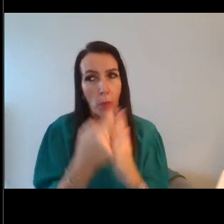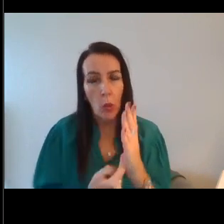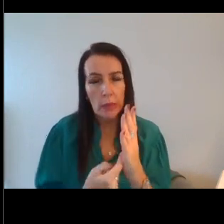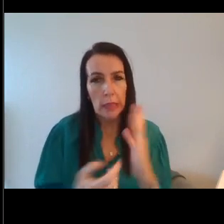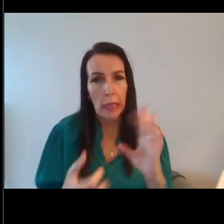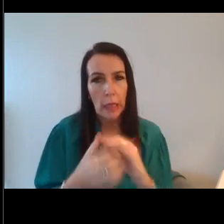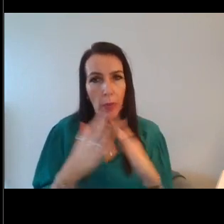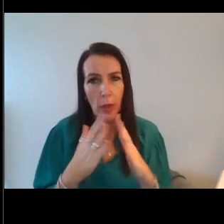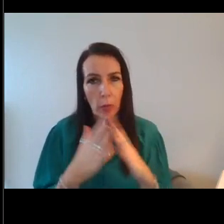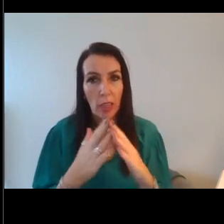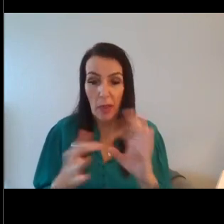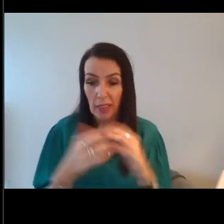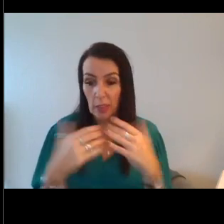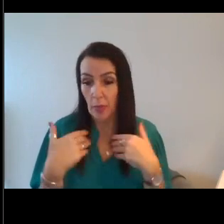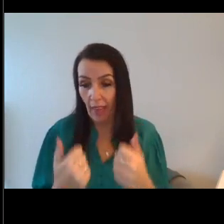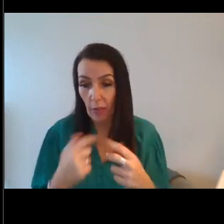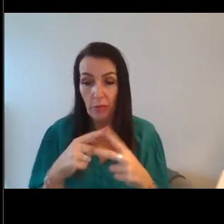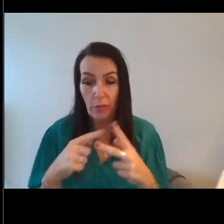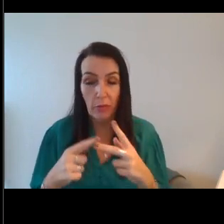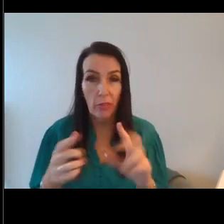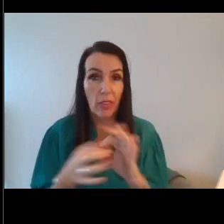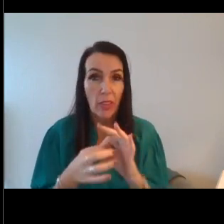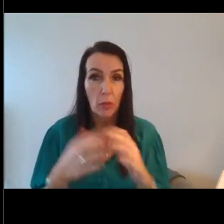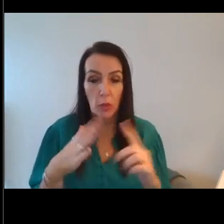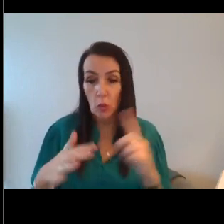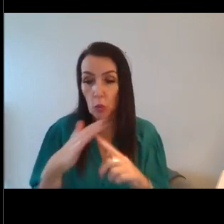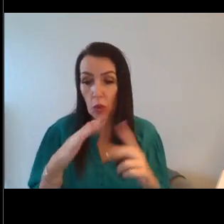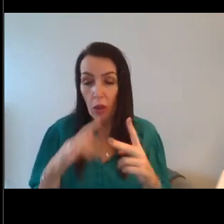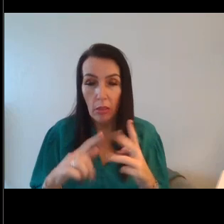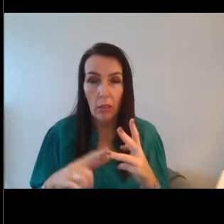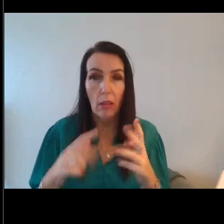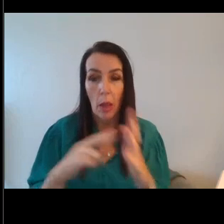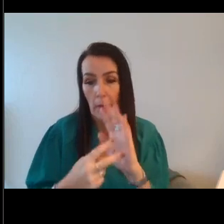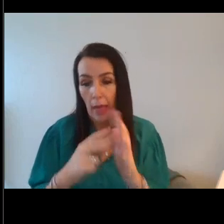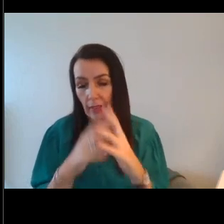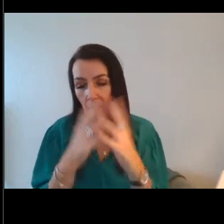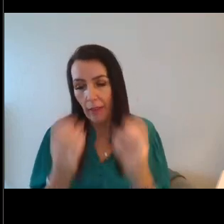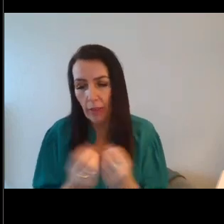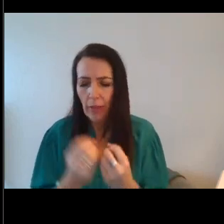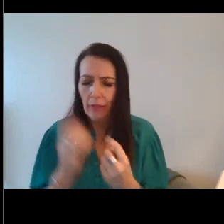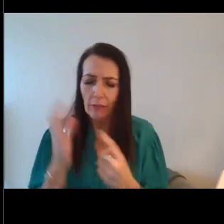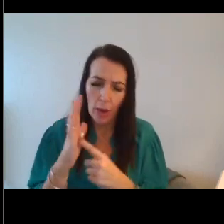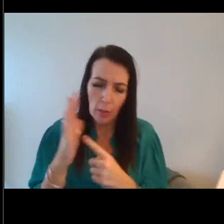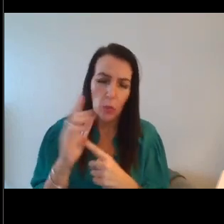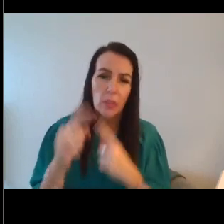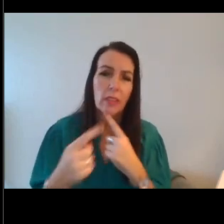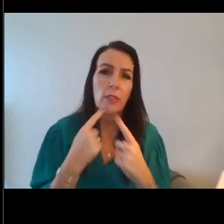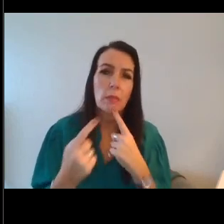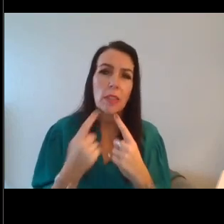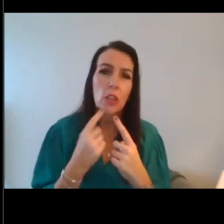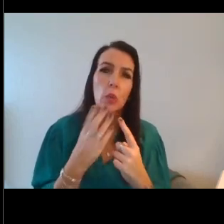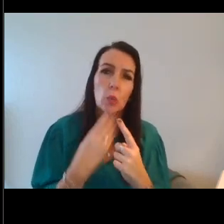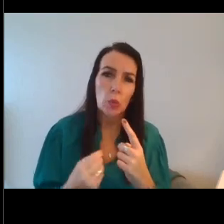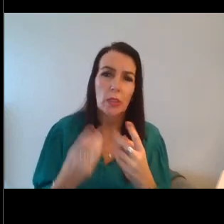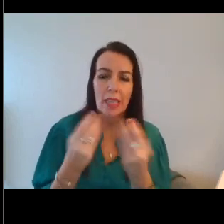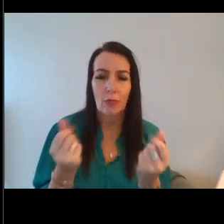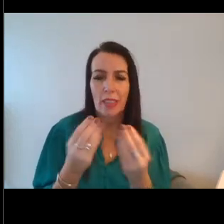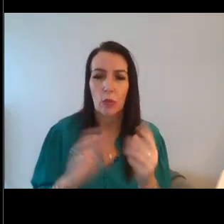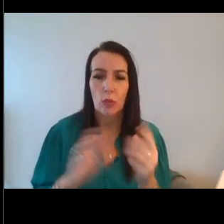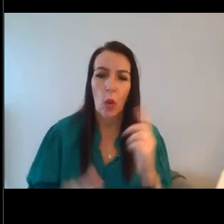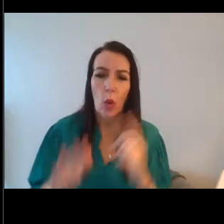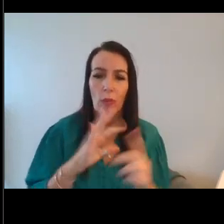touches on health, it touches on social elements, it touches on planning. So it's important that this information is used as a resource across the